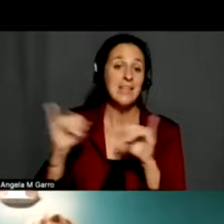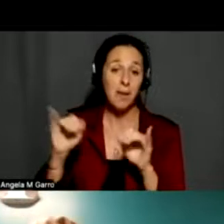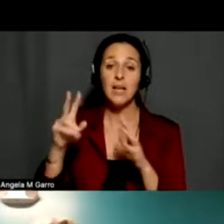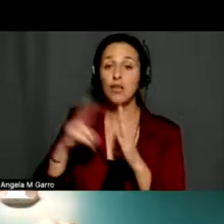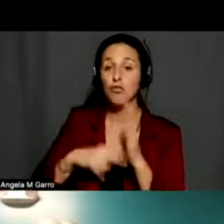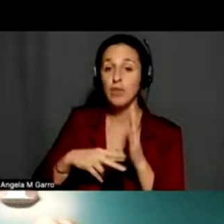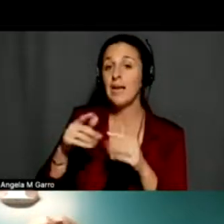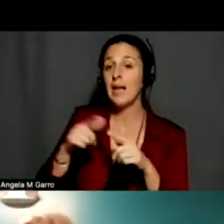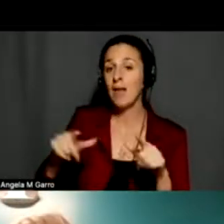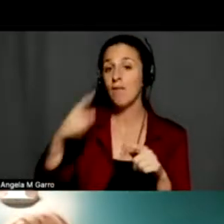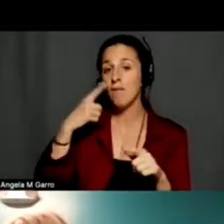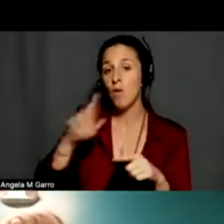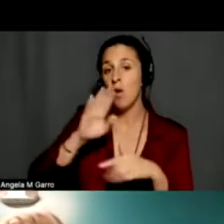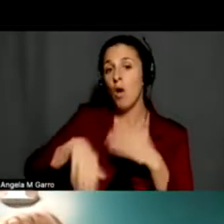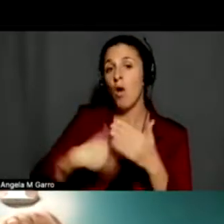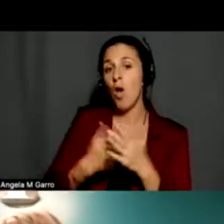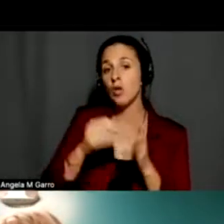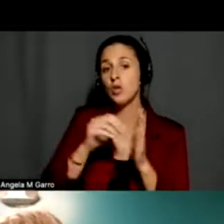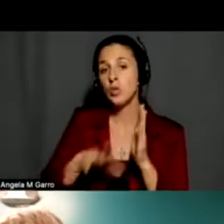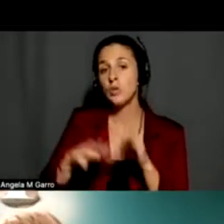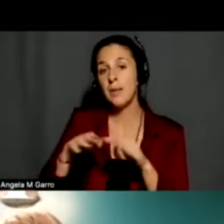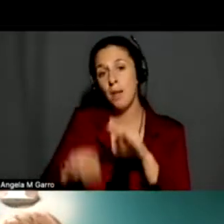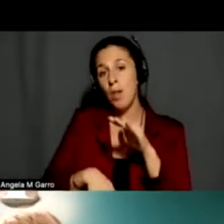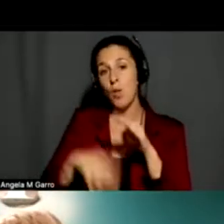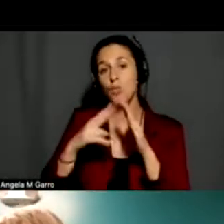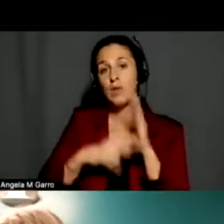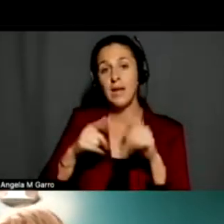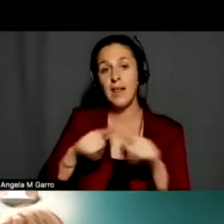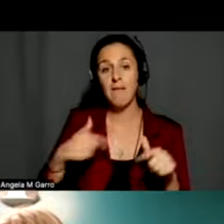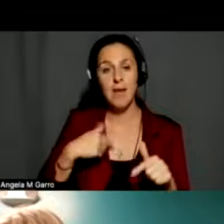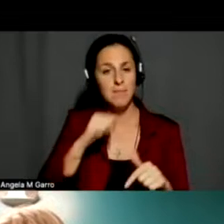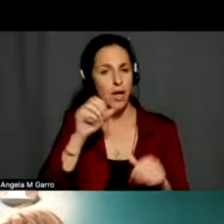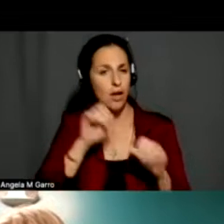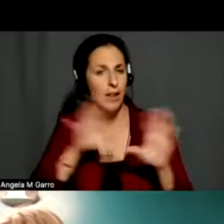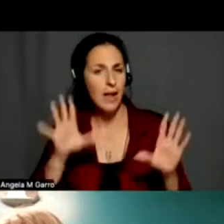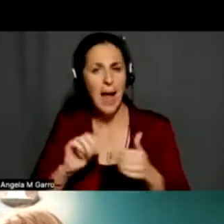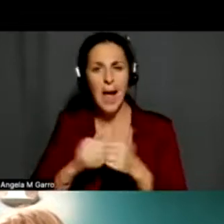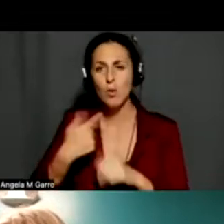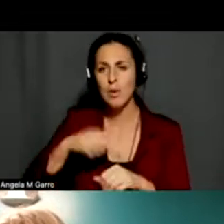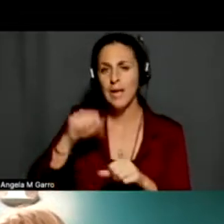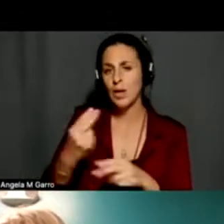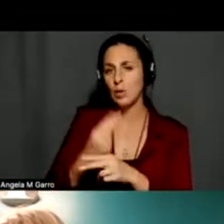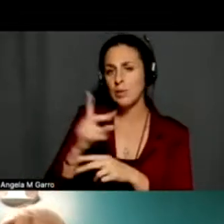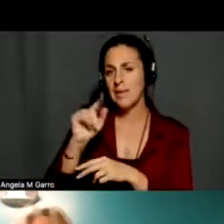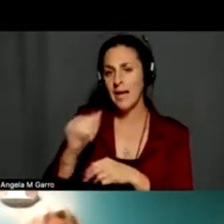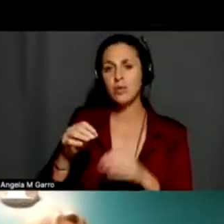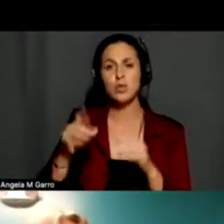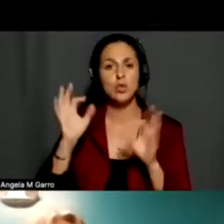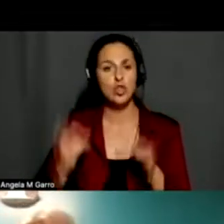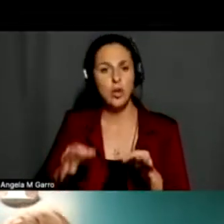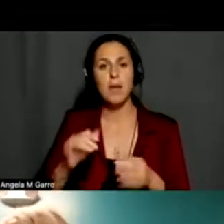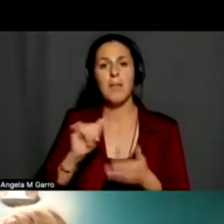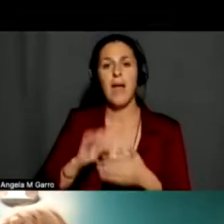students below the reading level. I'm unclear how we can use this data to determine that our reading instruction is not